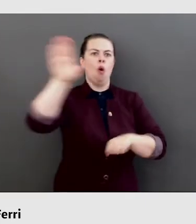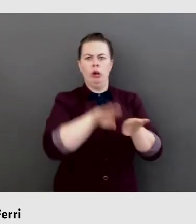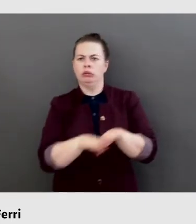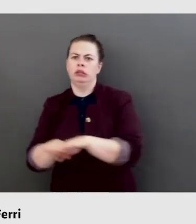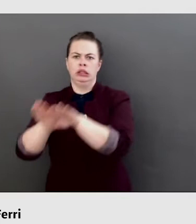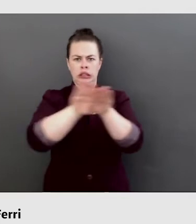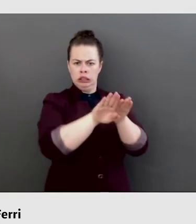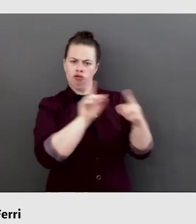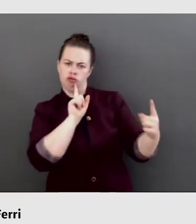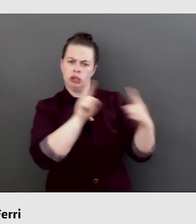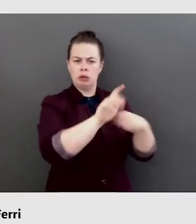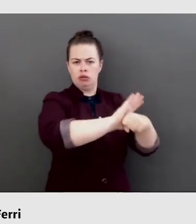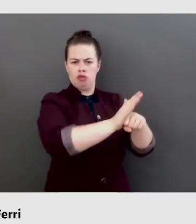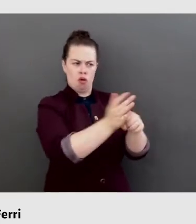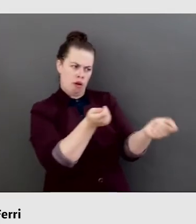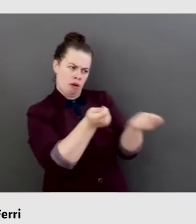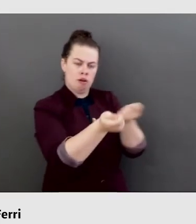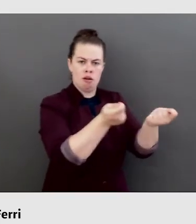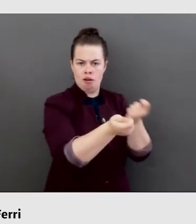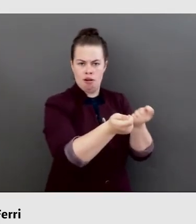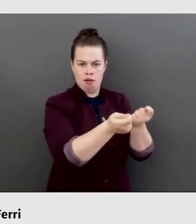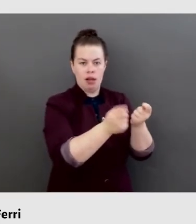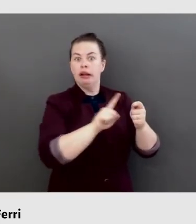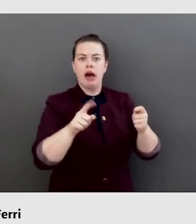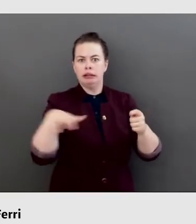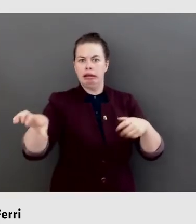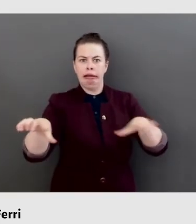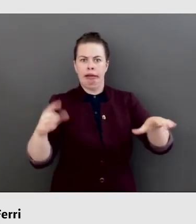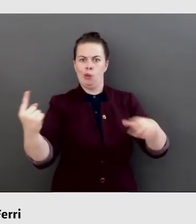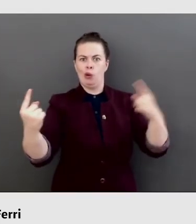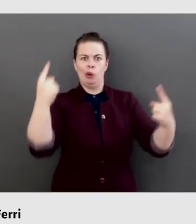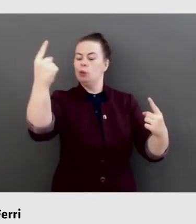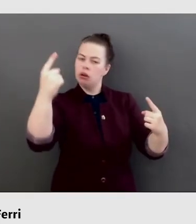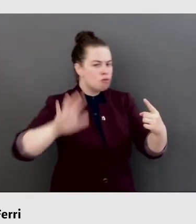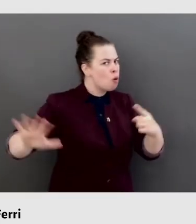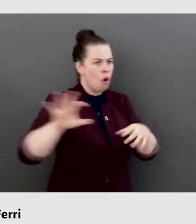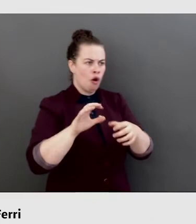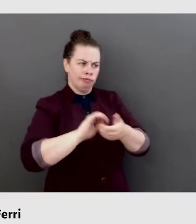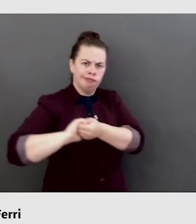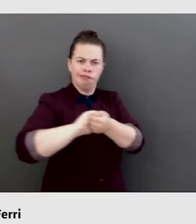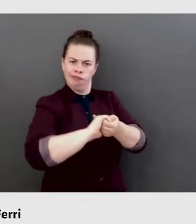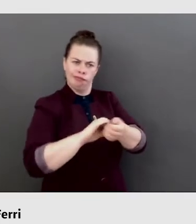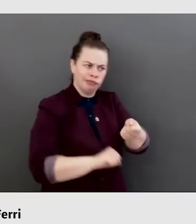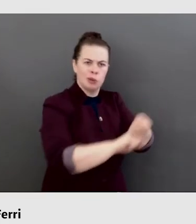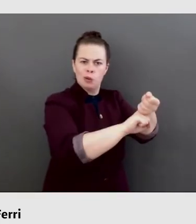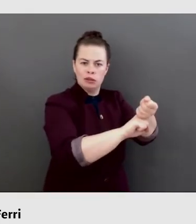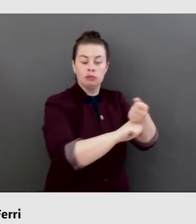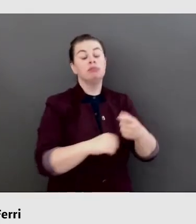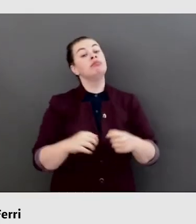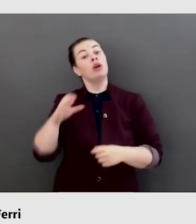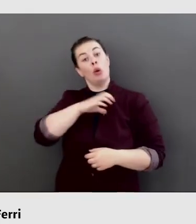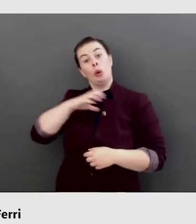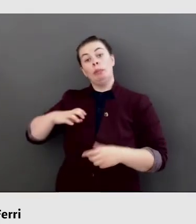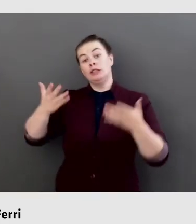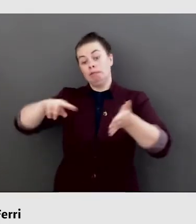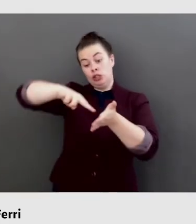pan-European response to the virus. The EU strategy for COVID-19 vaccine has been enacted by the Commission, and the Commission